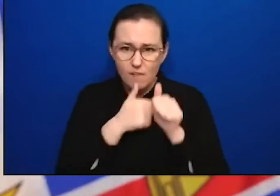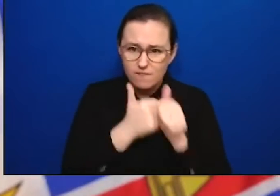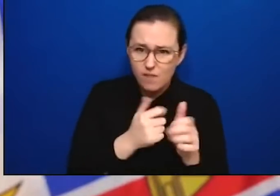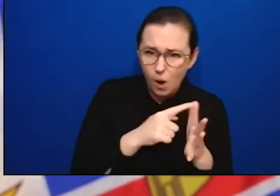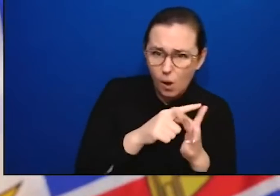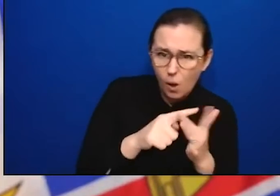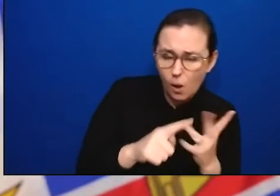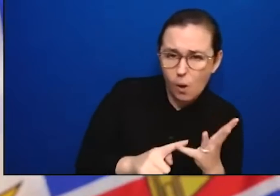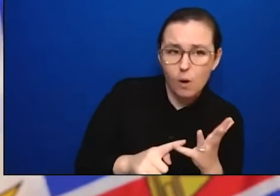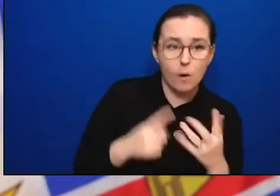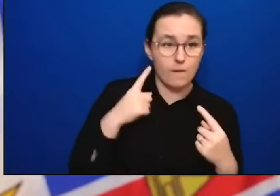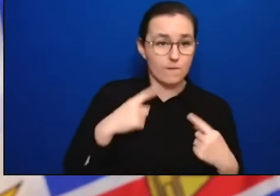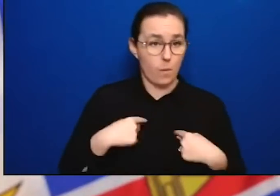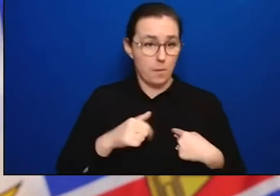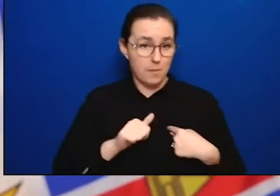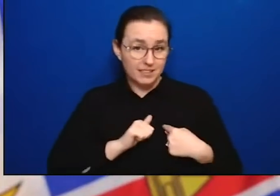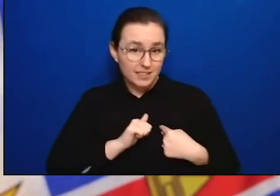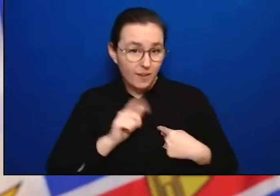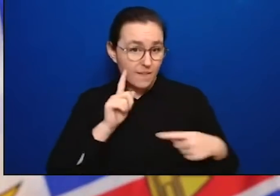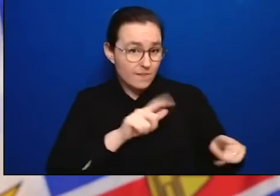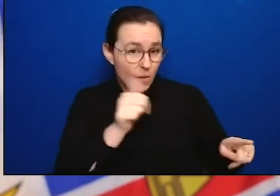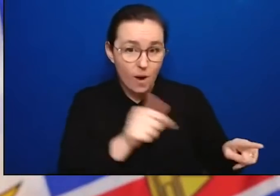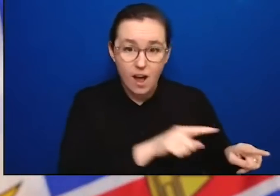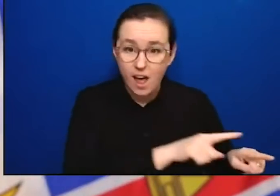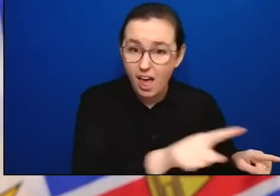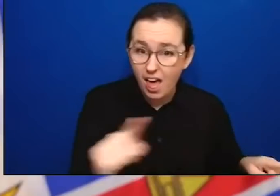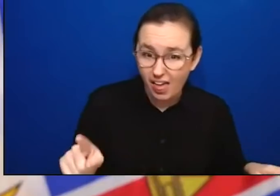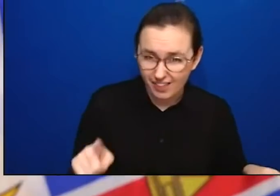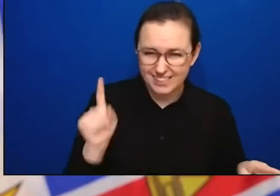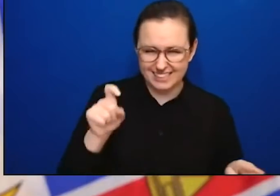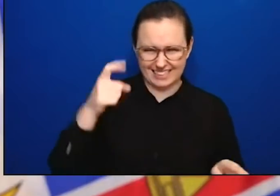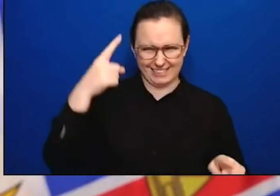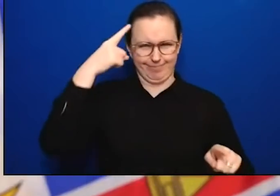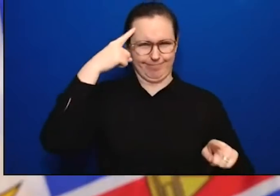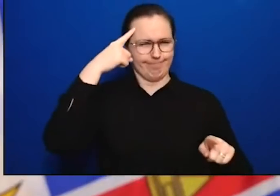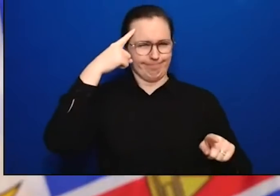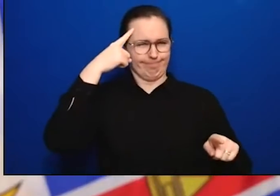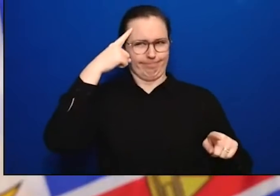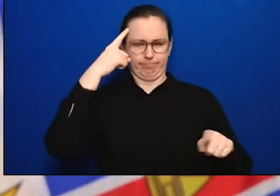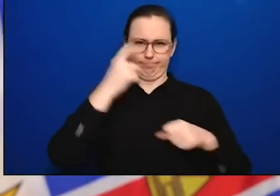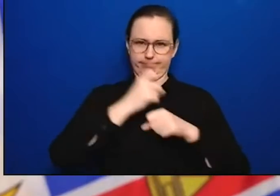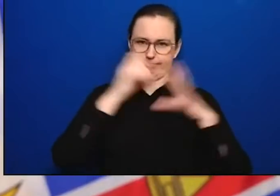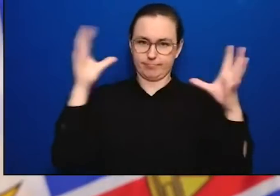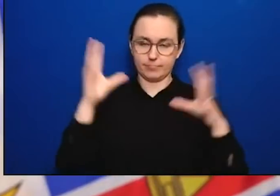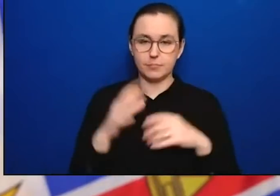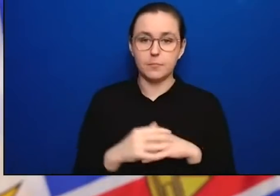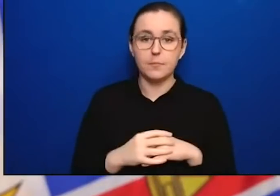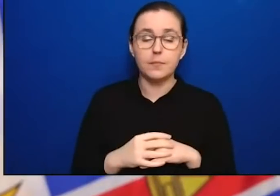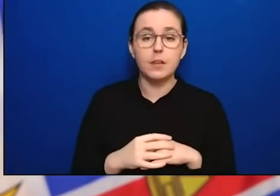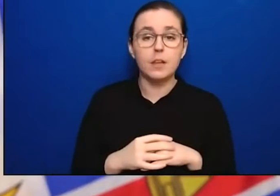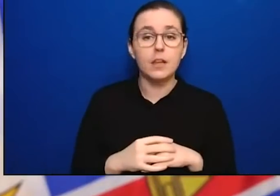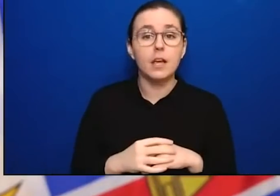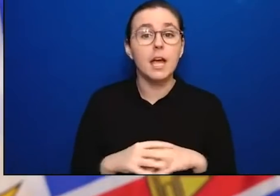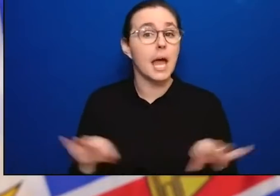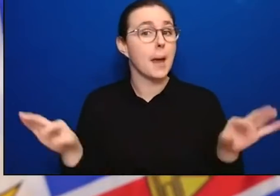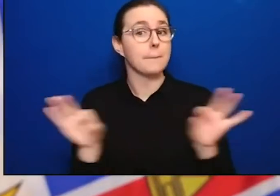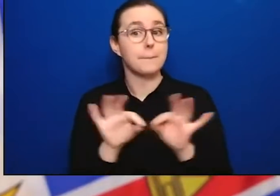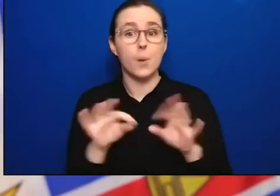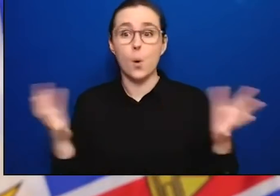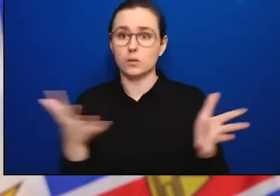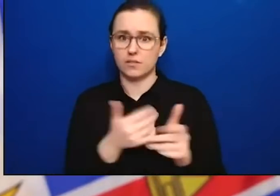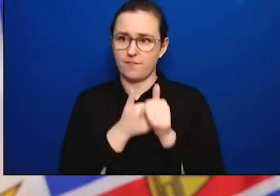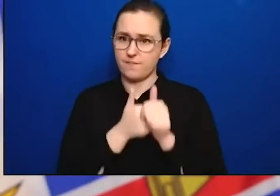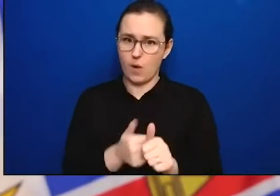do individually for us and our children every day. We need to continue, as I've said, following those public health orders because